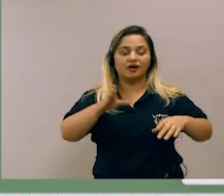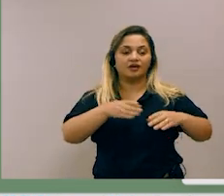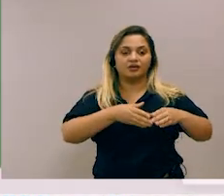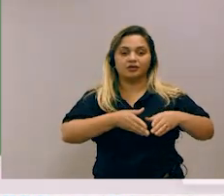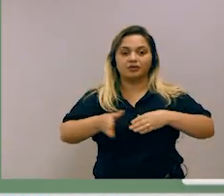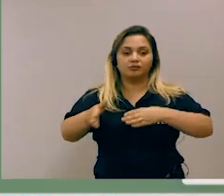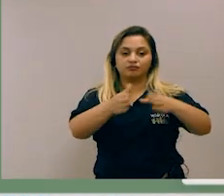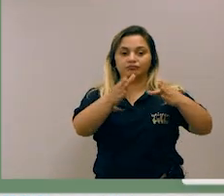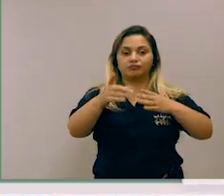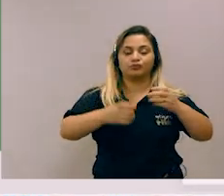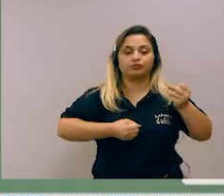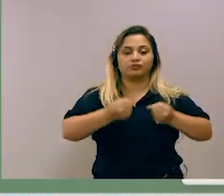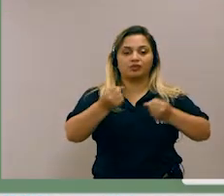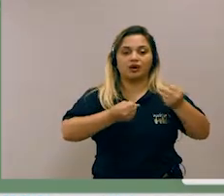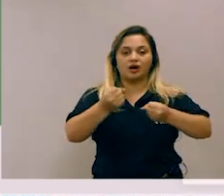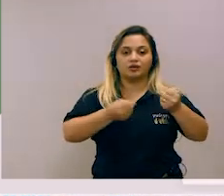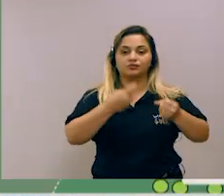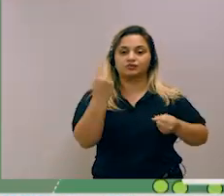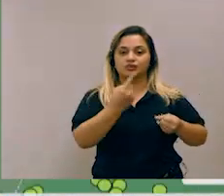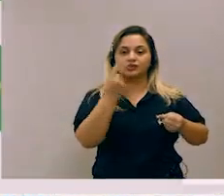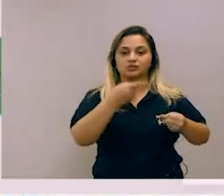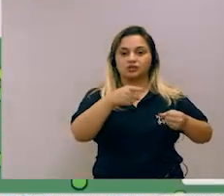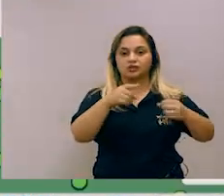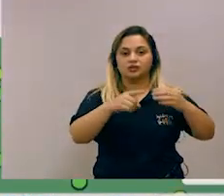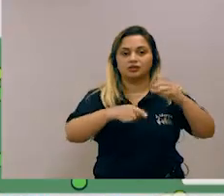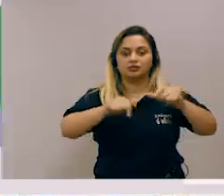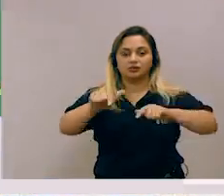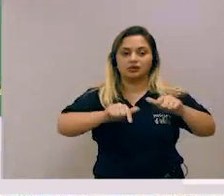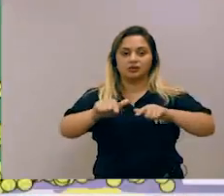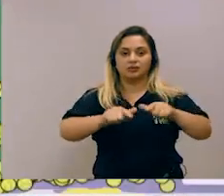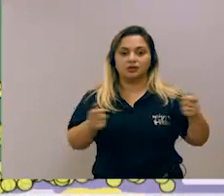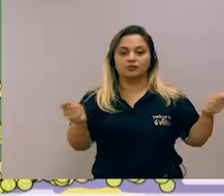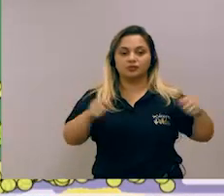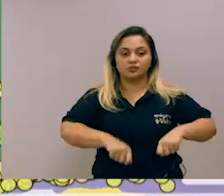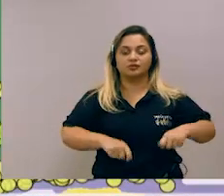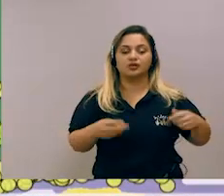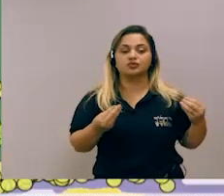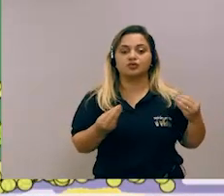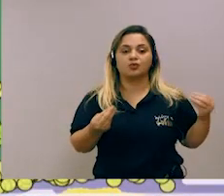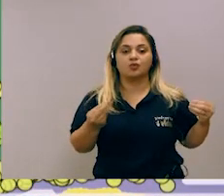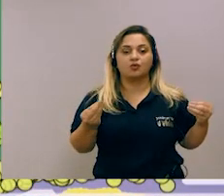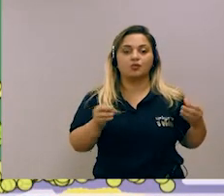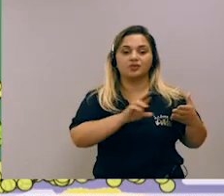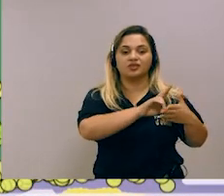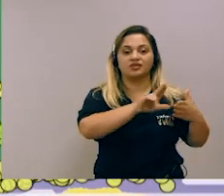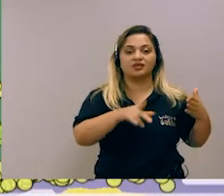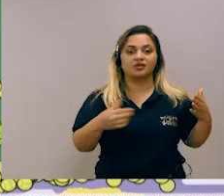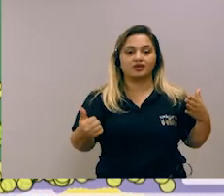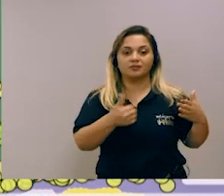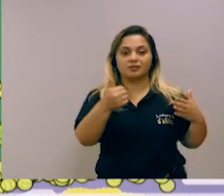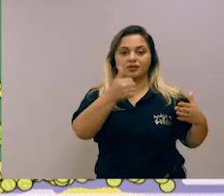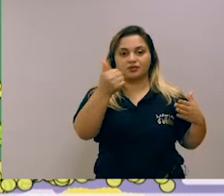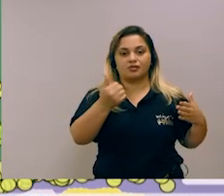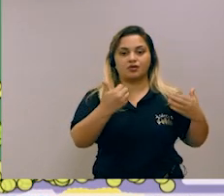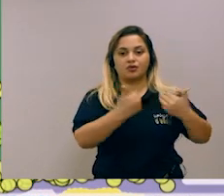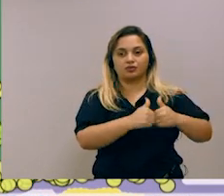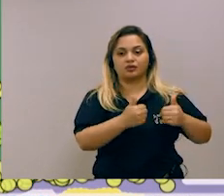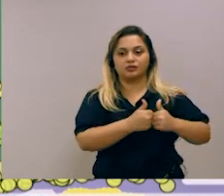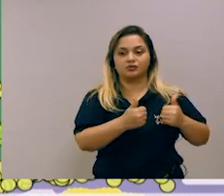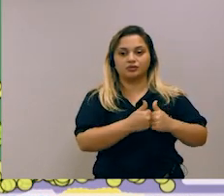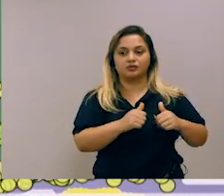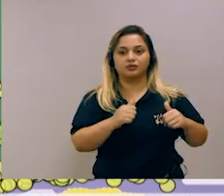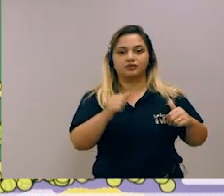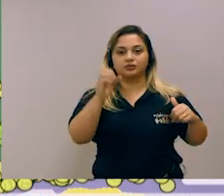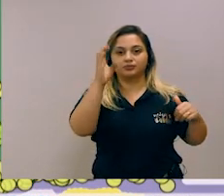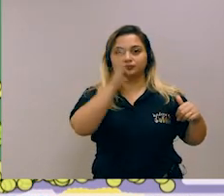how we can design a better transportation system. So first, we can offer a carpool match for people who live next to each other